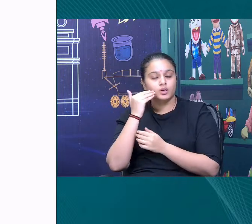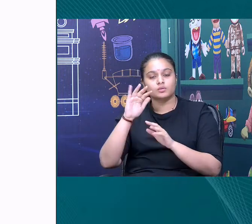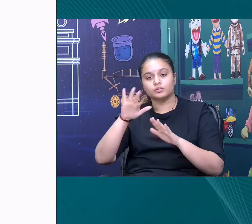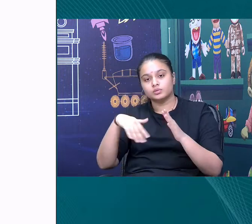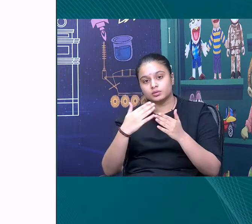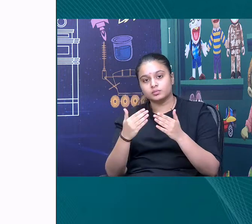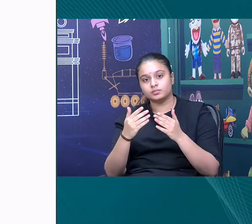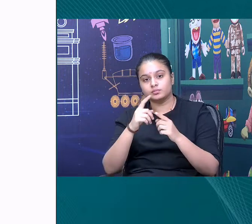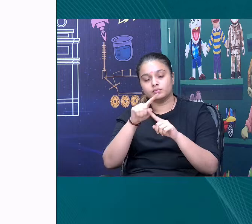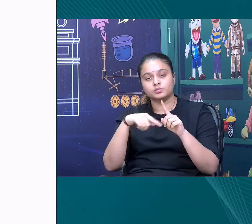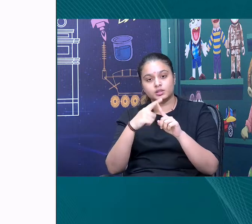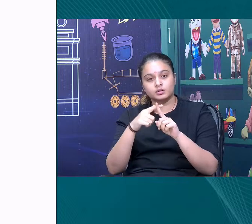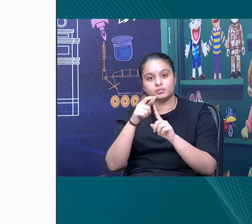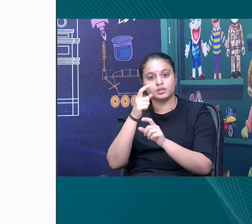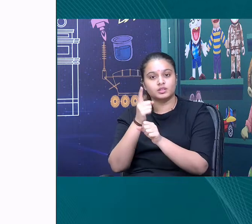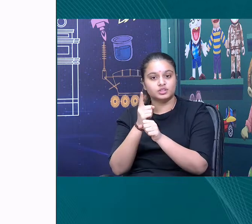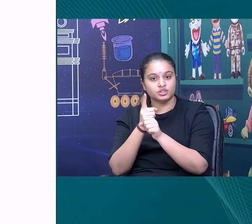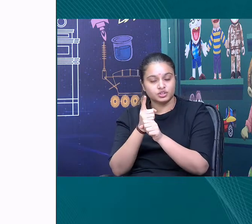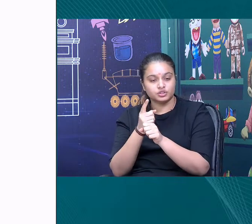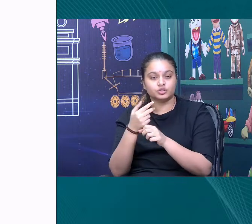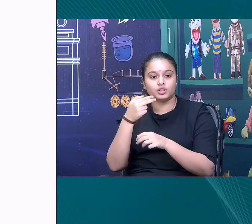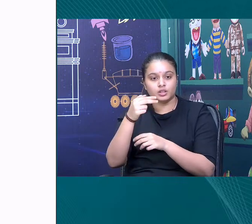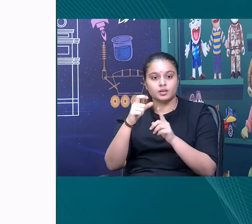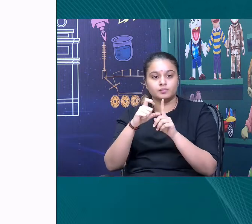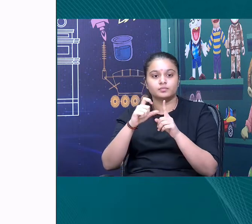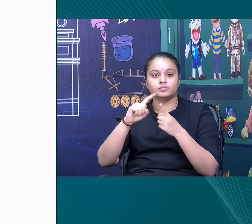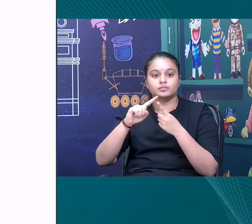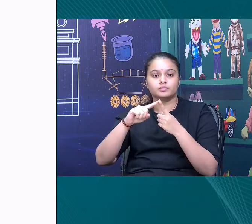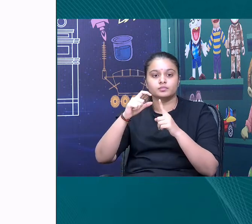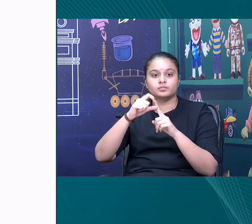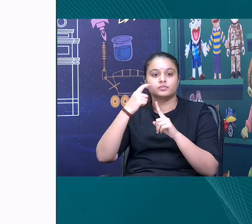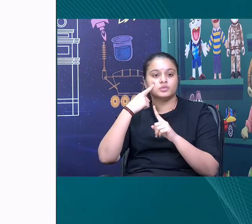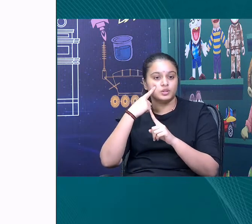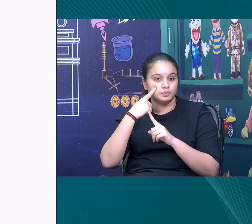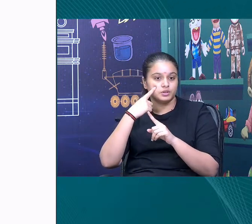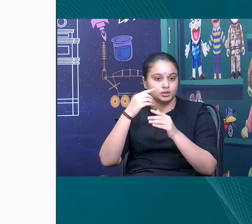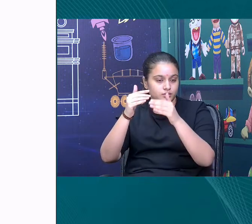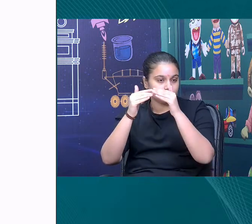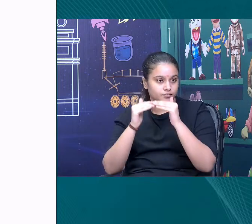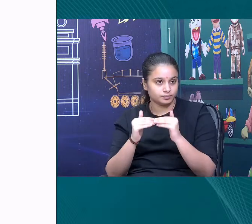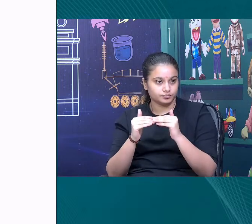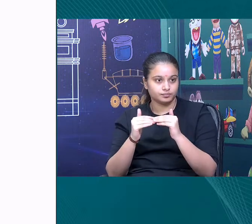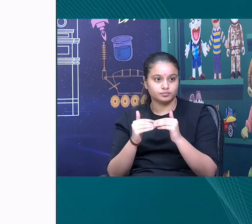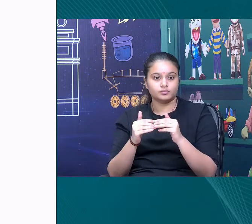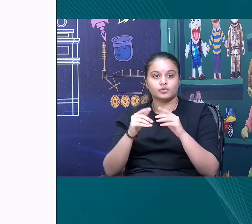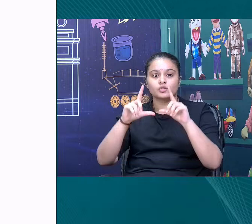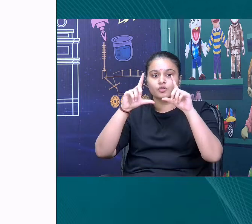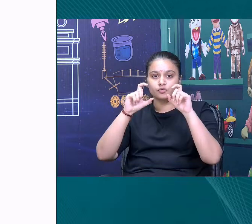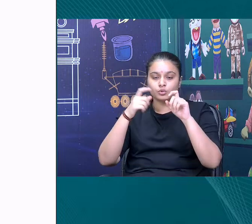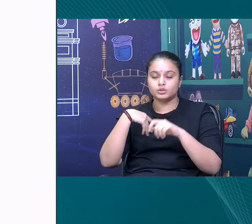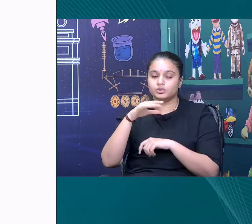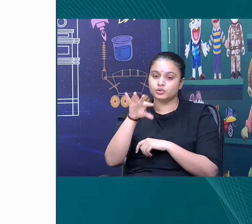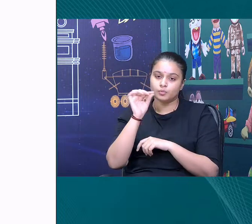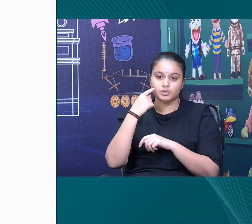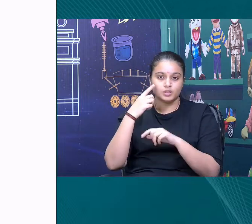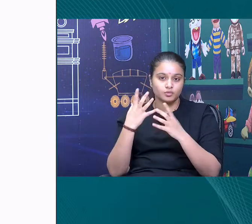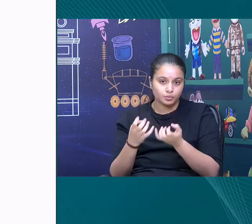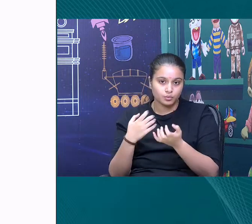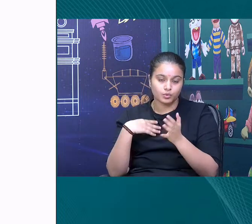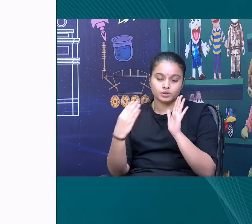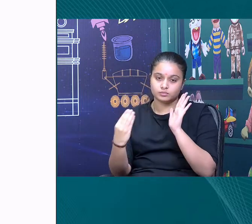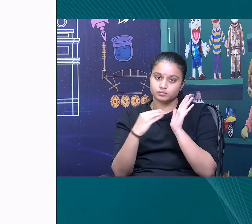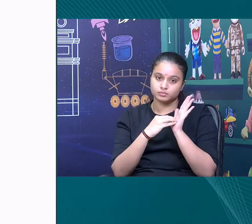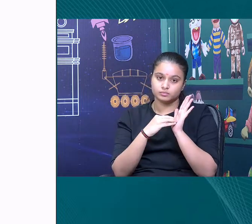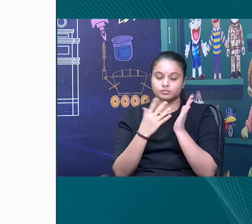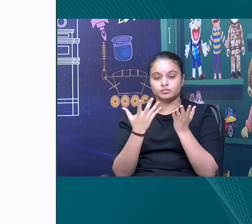then you have to write name of the expert, which is Deepti Chawla, and it has already written out there. And then the photo is optional. If you want to paste